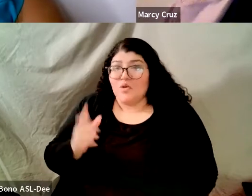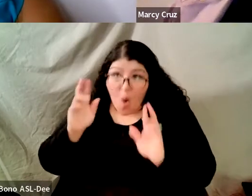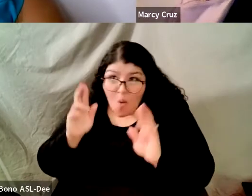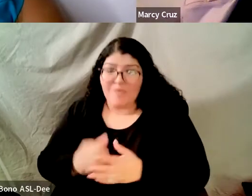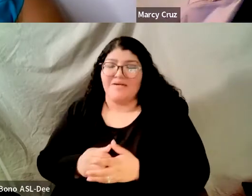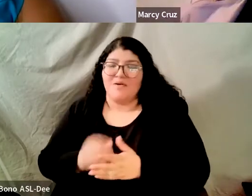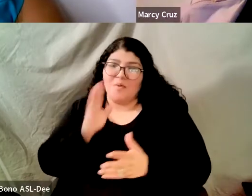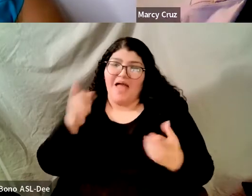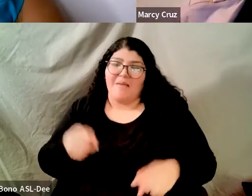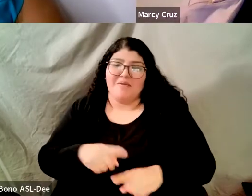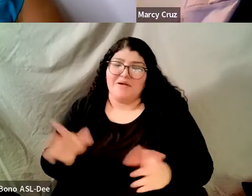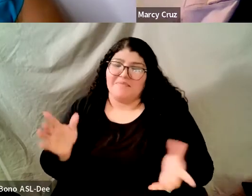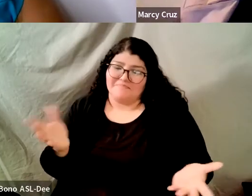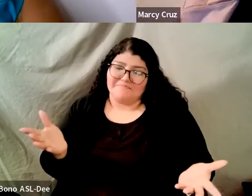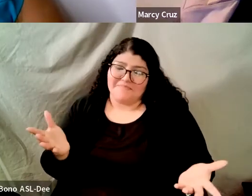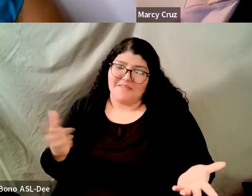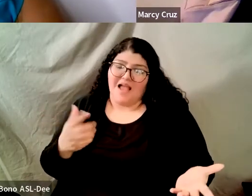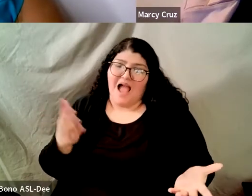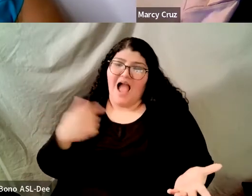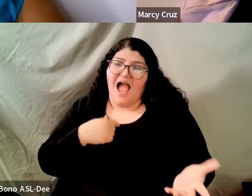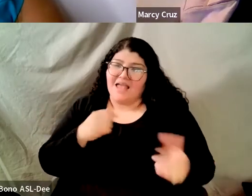And so, but I keep going on, because like